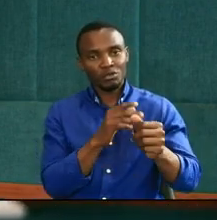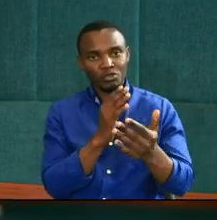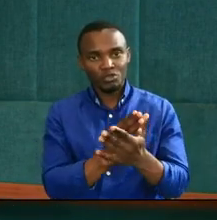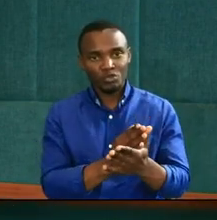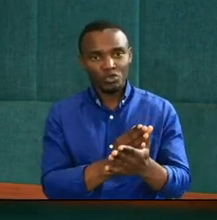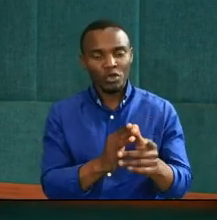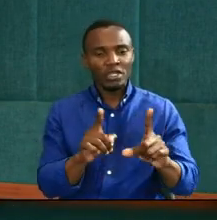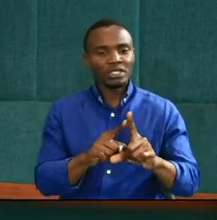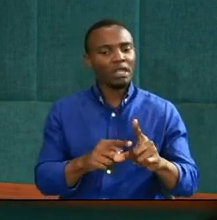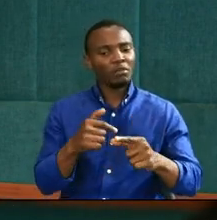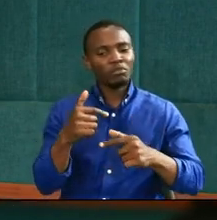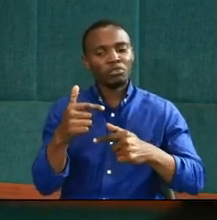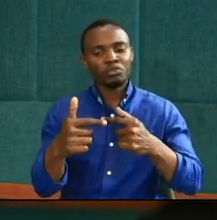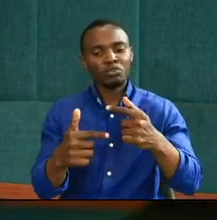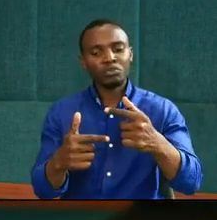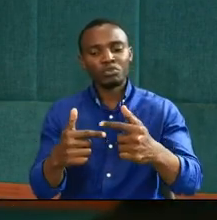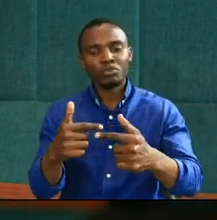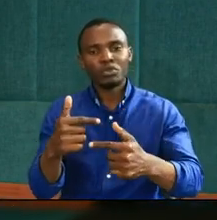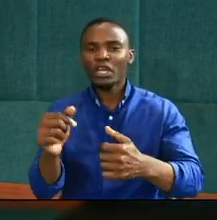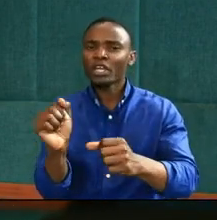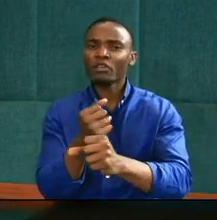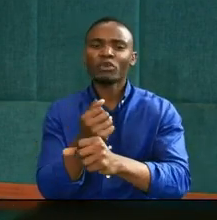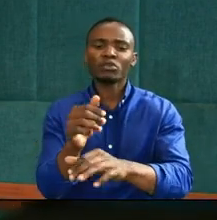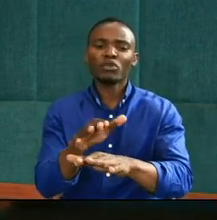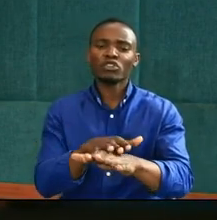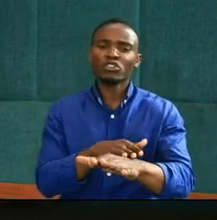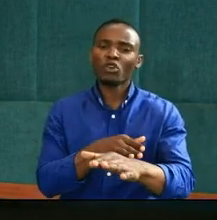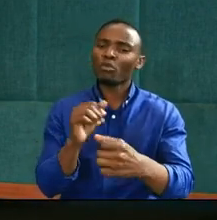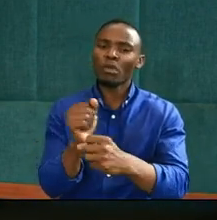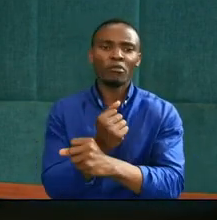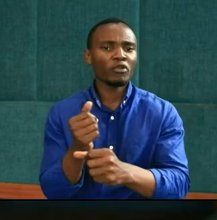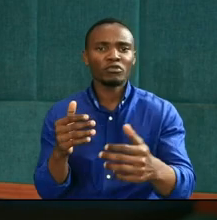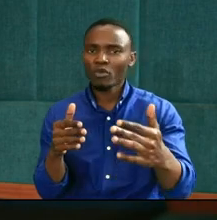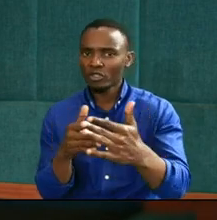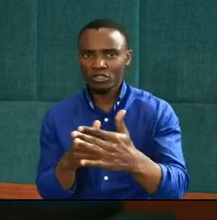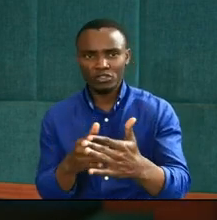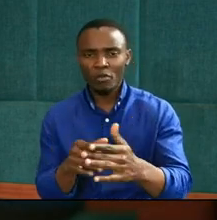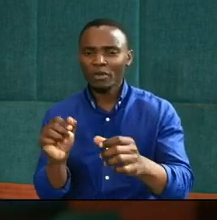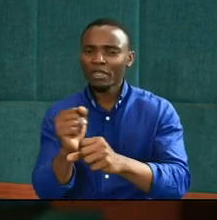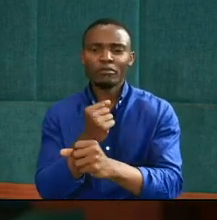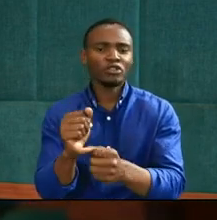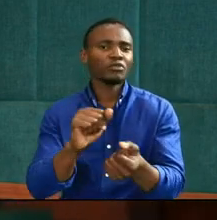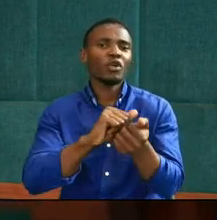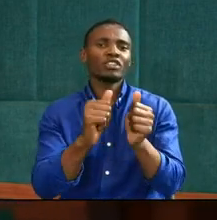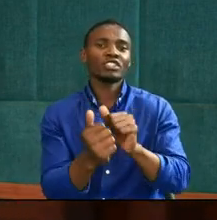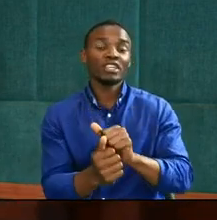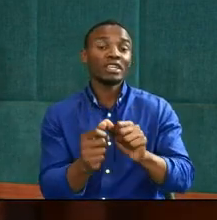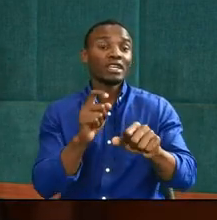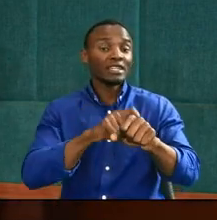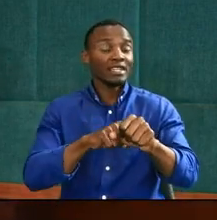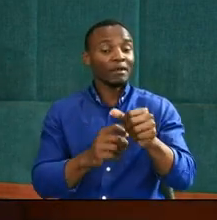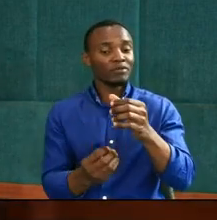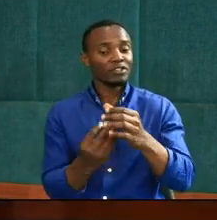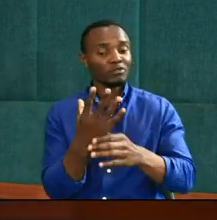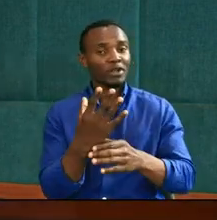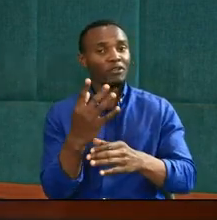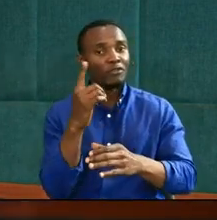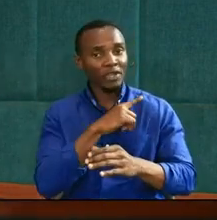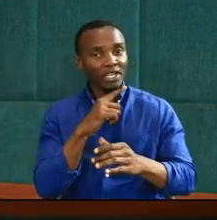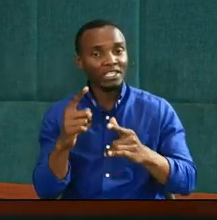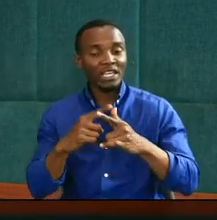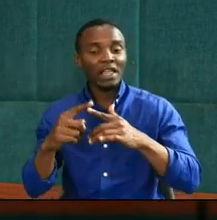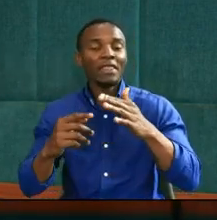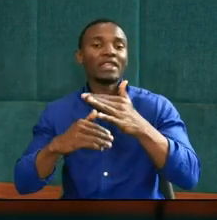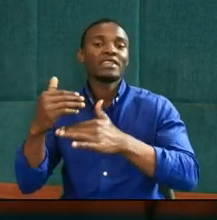and that motion cannot be slowed down. It cannot be stopped. It cannot be diverted. Once spring comes, you know that summer